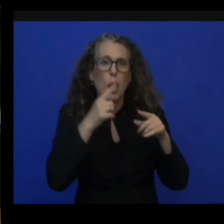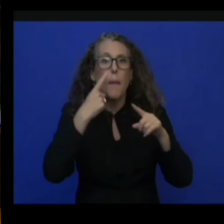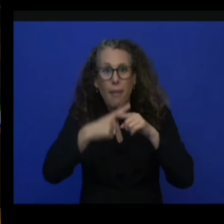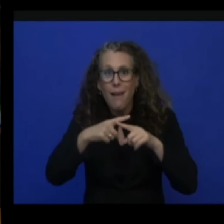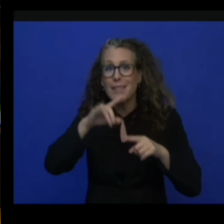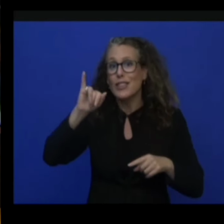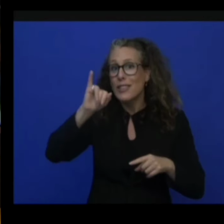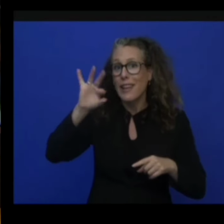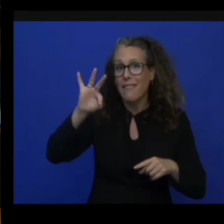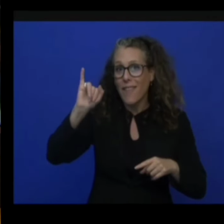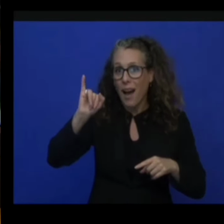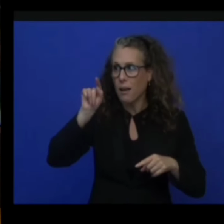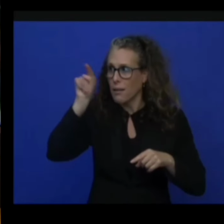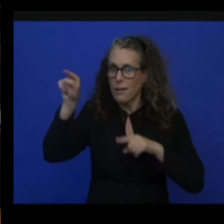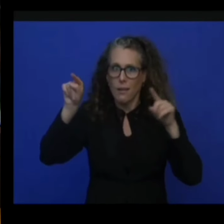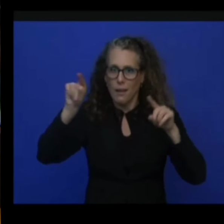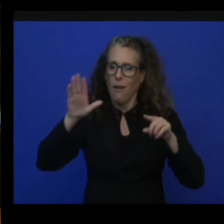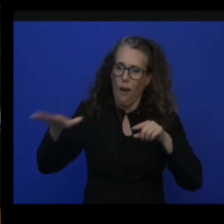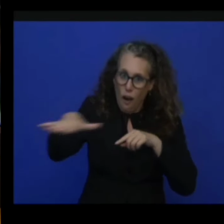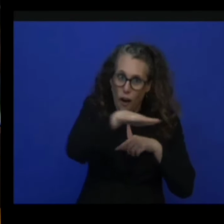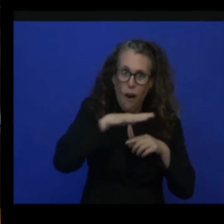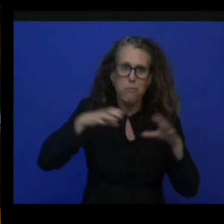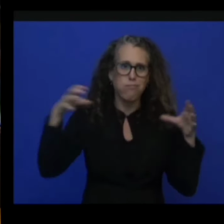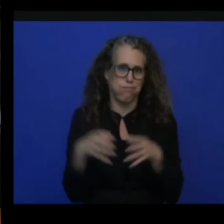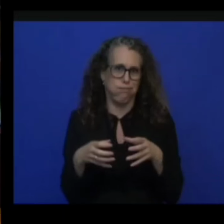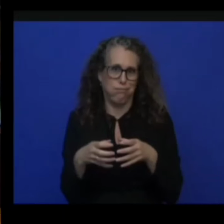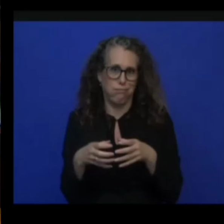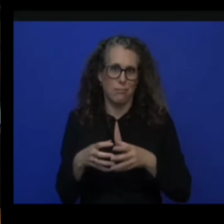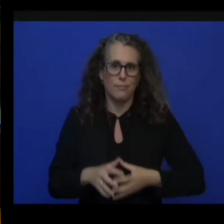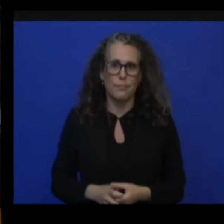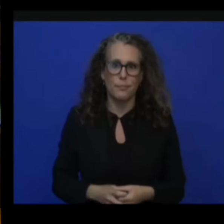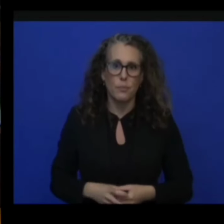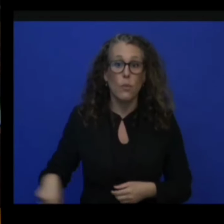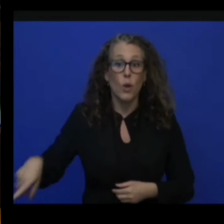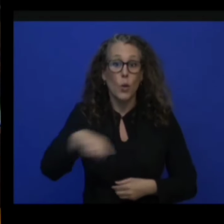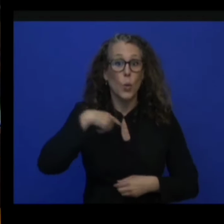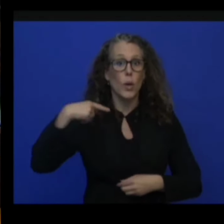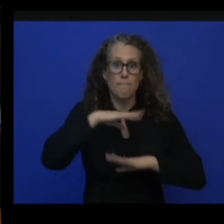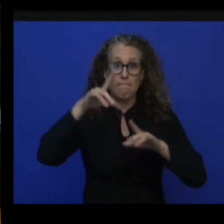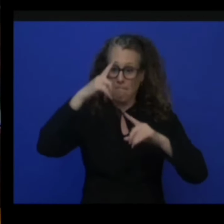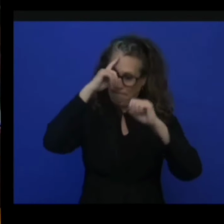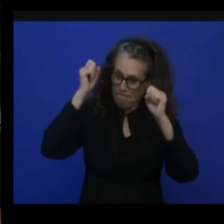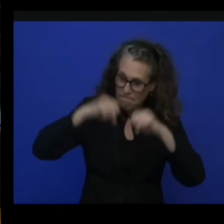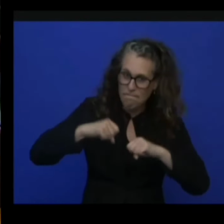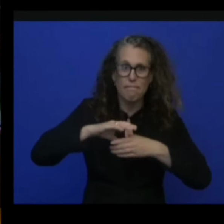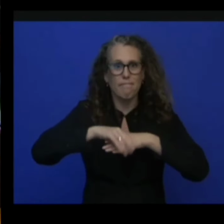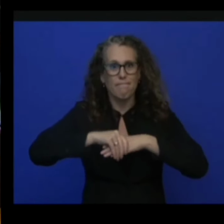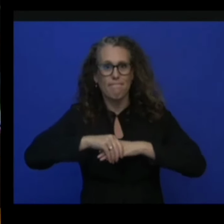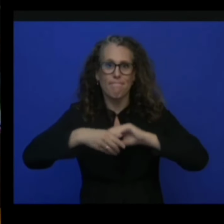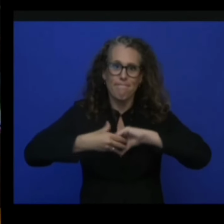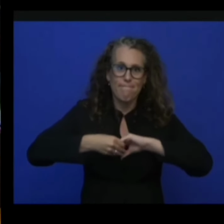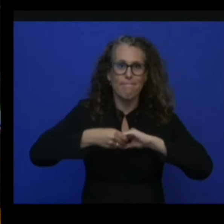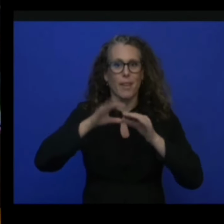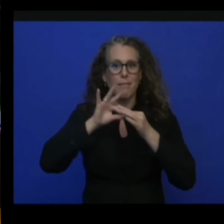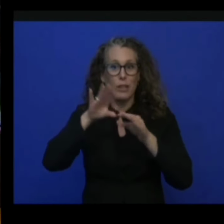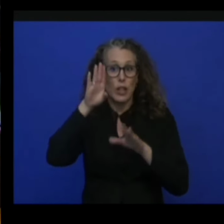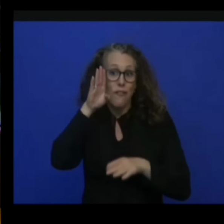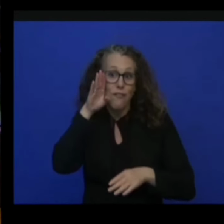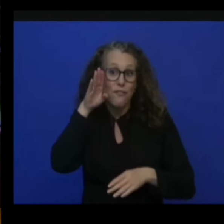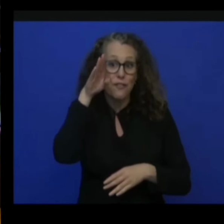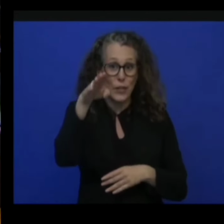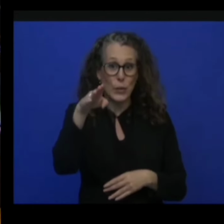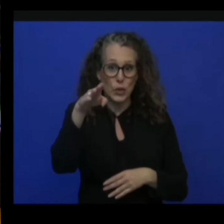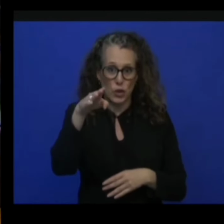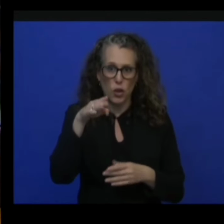institutions. The commitments made in the Pact for Future to intensify reform efforts and to strengthen capacities to address peace